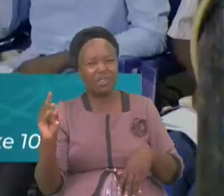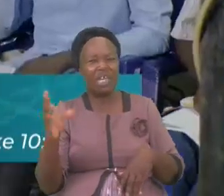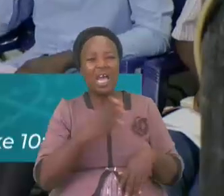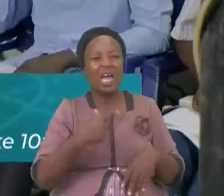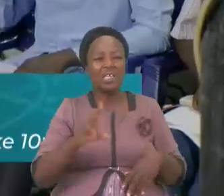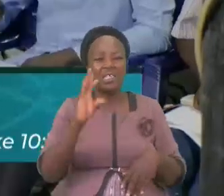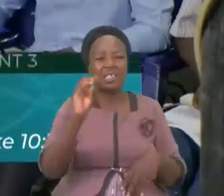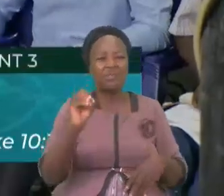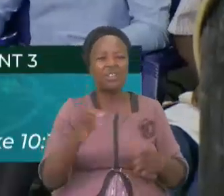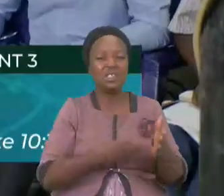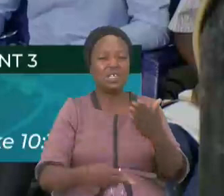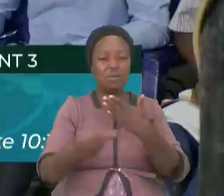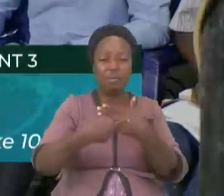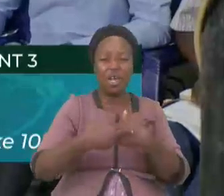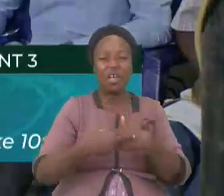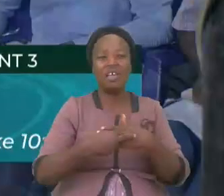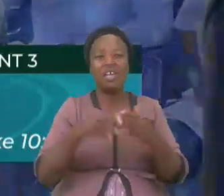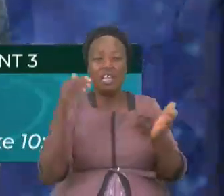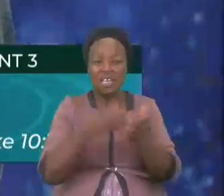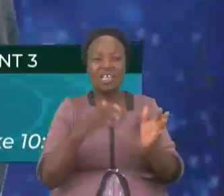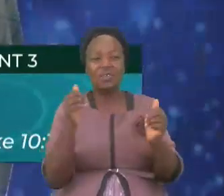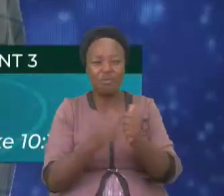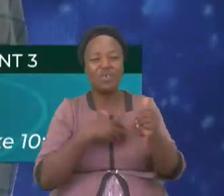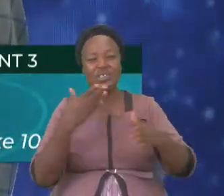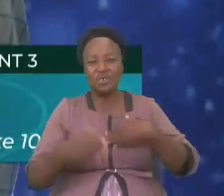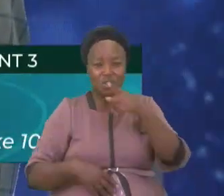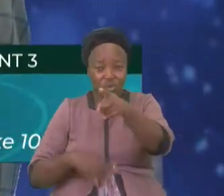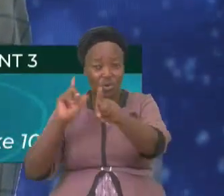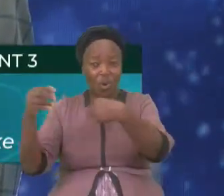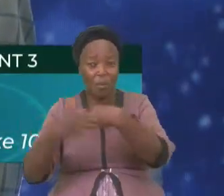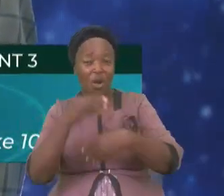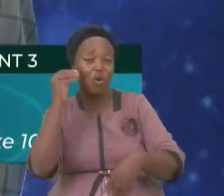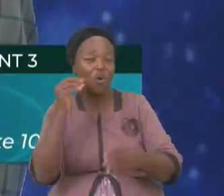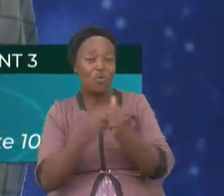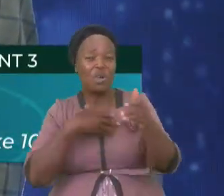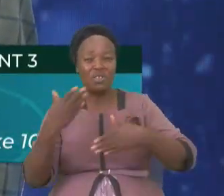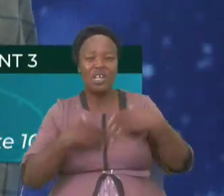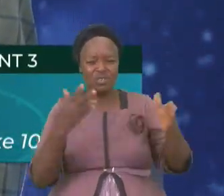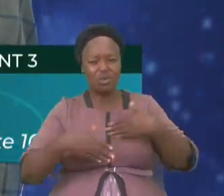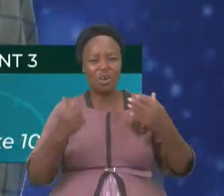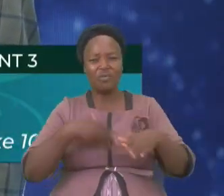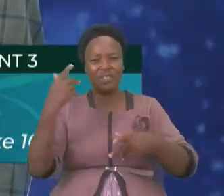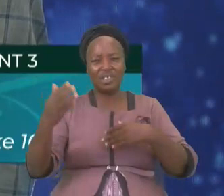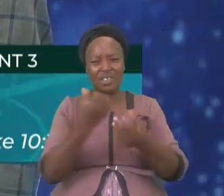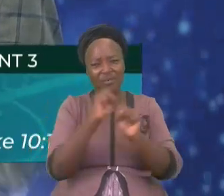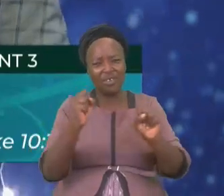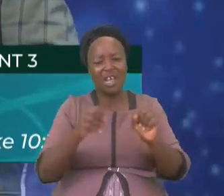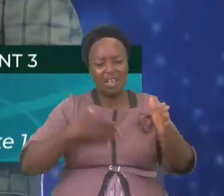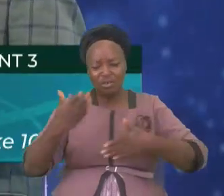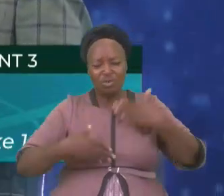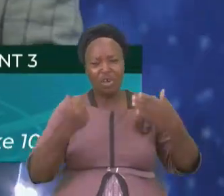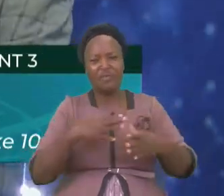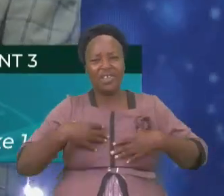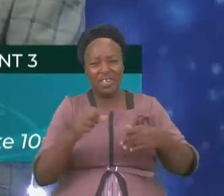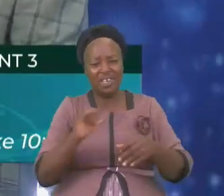The joy of salvation. The joy of healing, the joy of deliverance, and